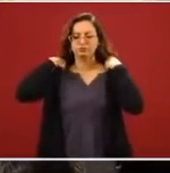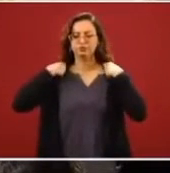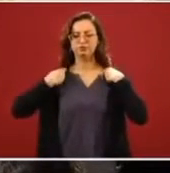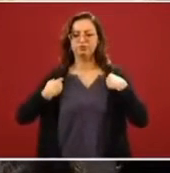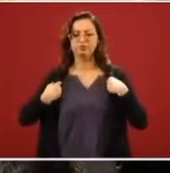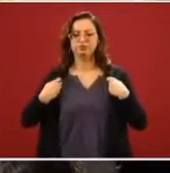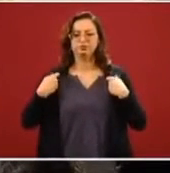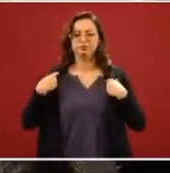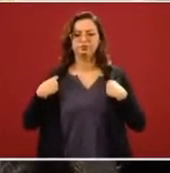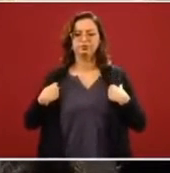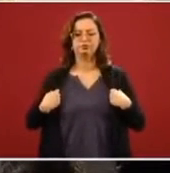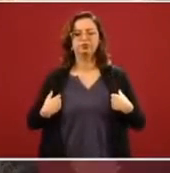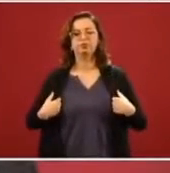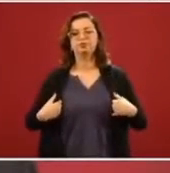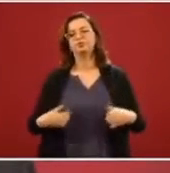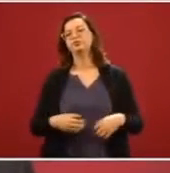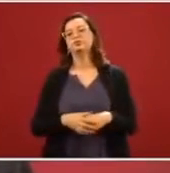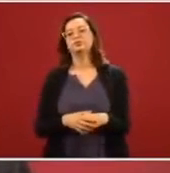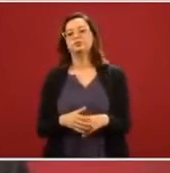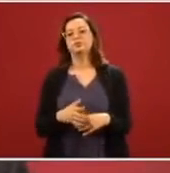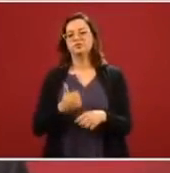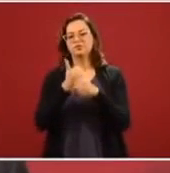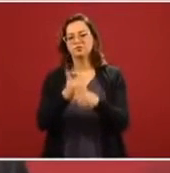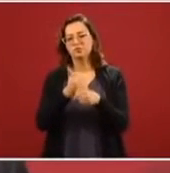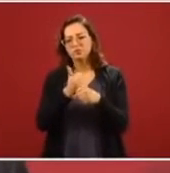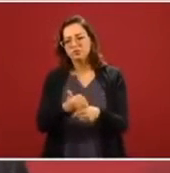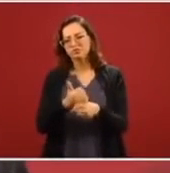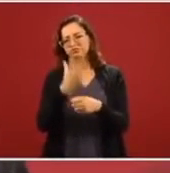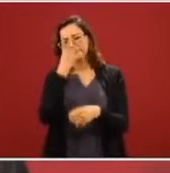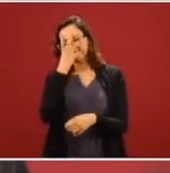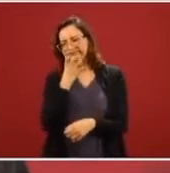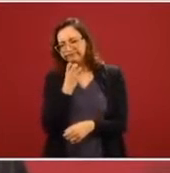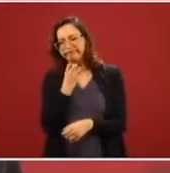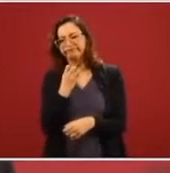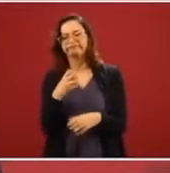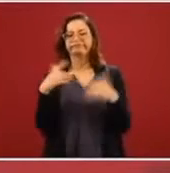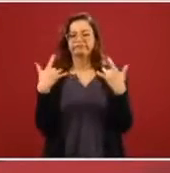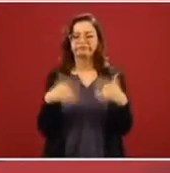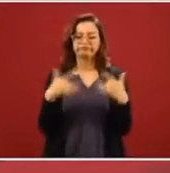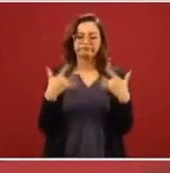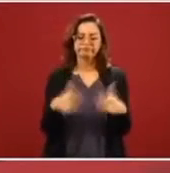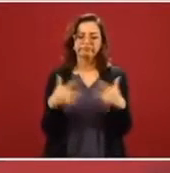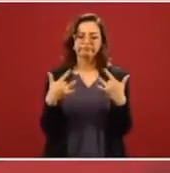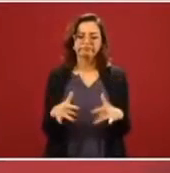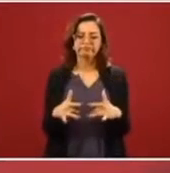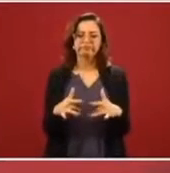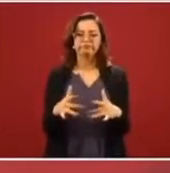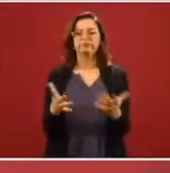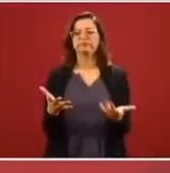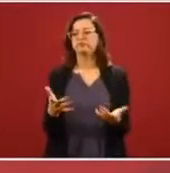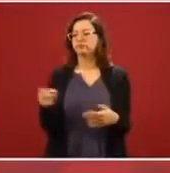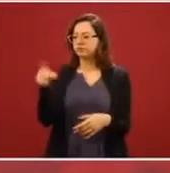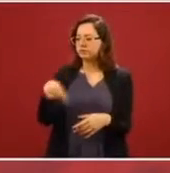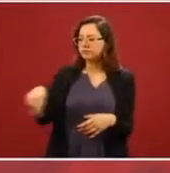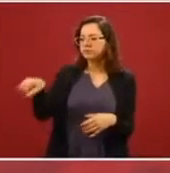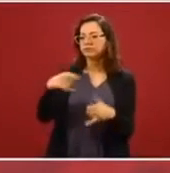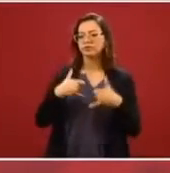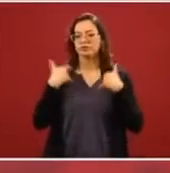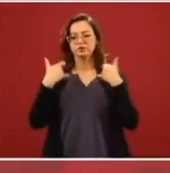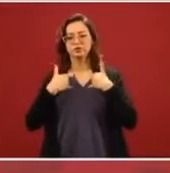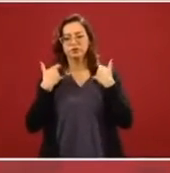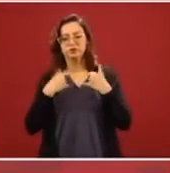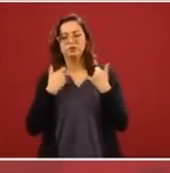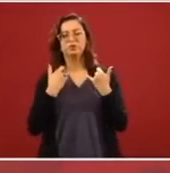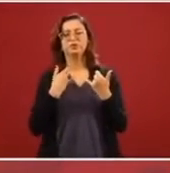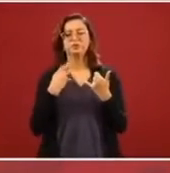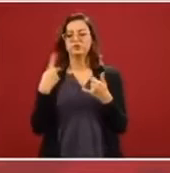mucho dolor, Lots of pain, mucha tristeza, lots of sadness, sobre todo especially en los jóvenes, en with las the familias, youth,